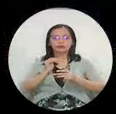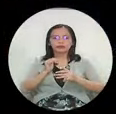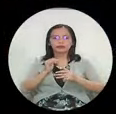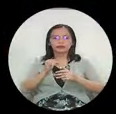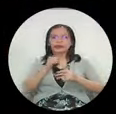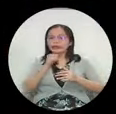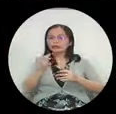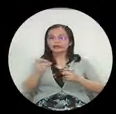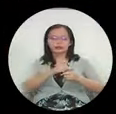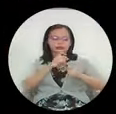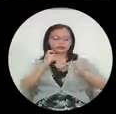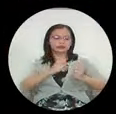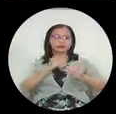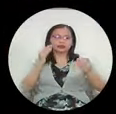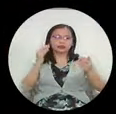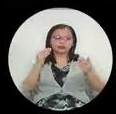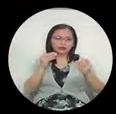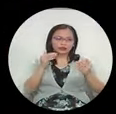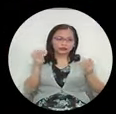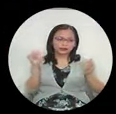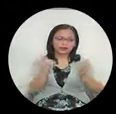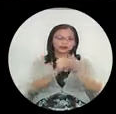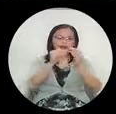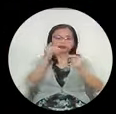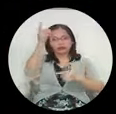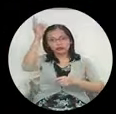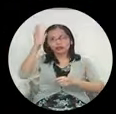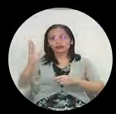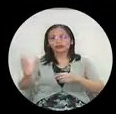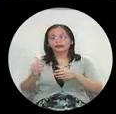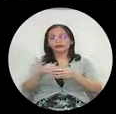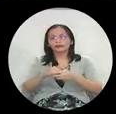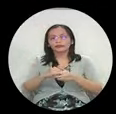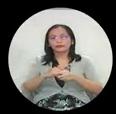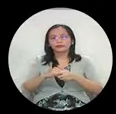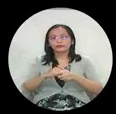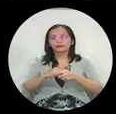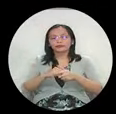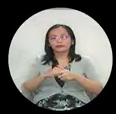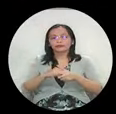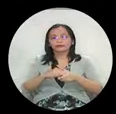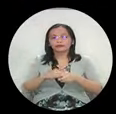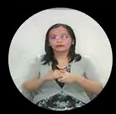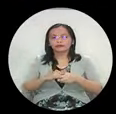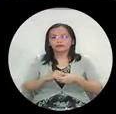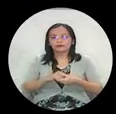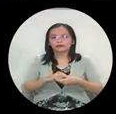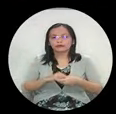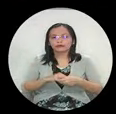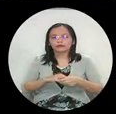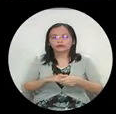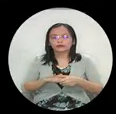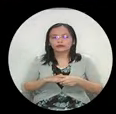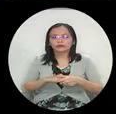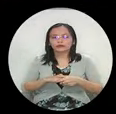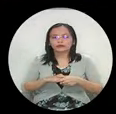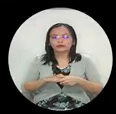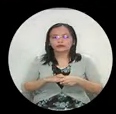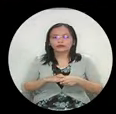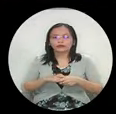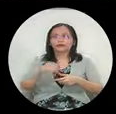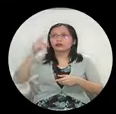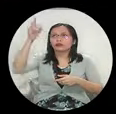John 15:3. We are cleansed by the word of God. Now ye are clean to the word that I have given, that I have spoken unto you. The word of God